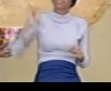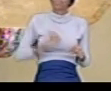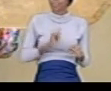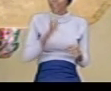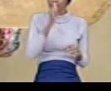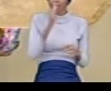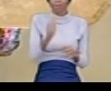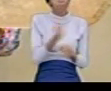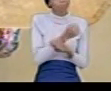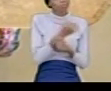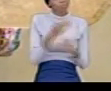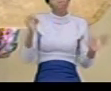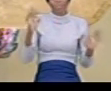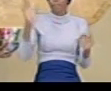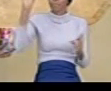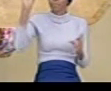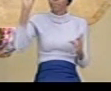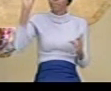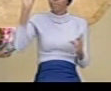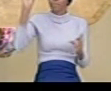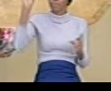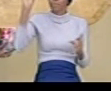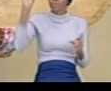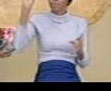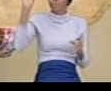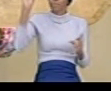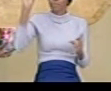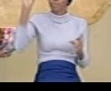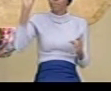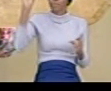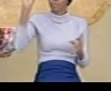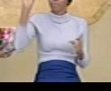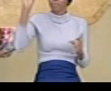I am no more in